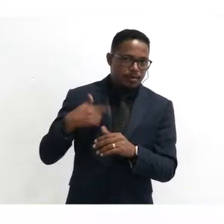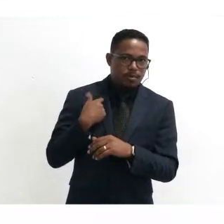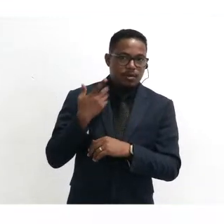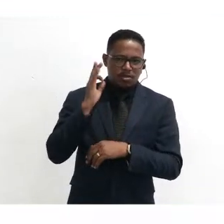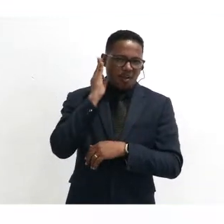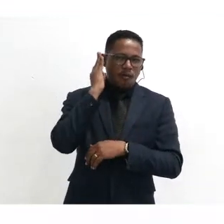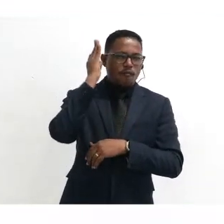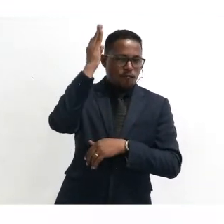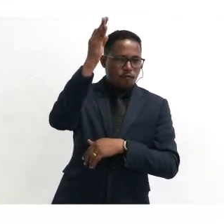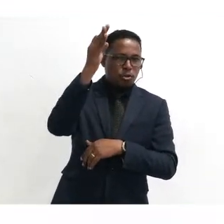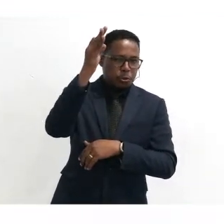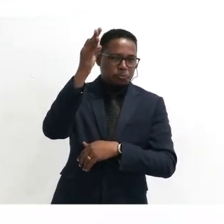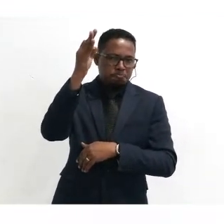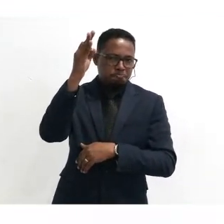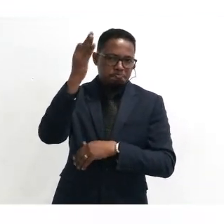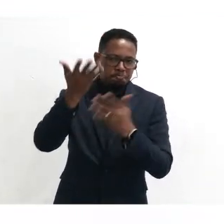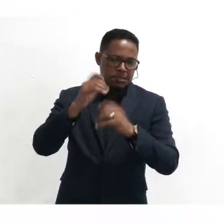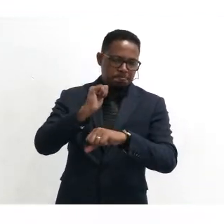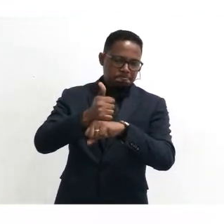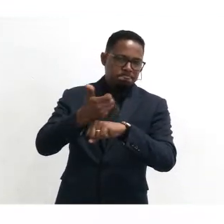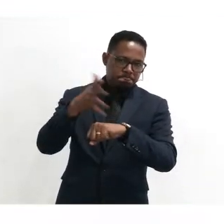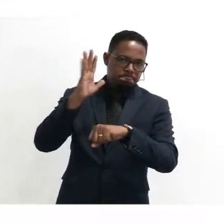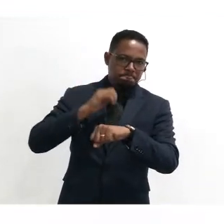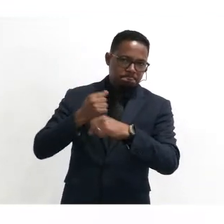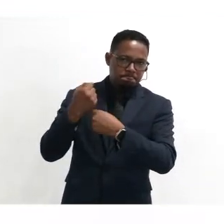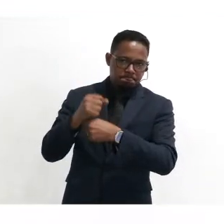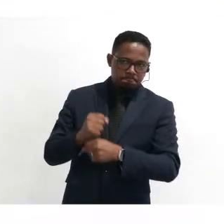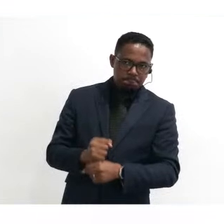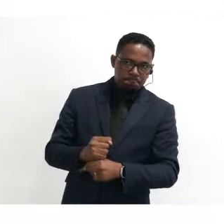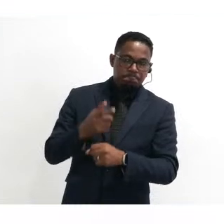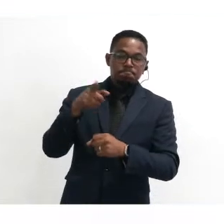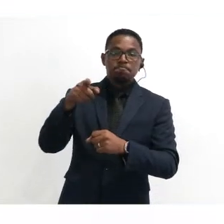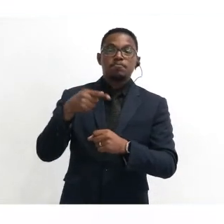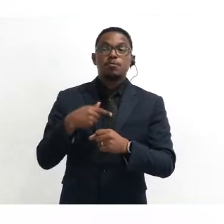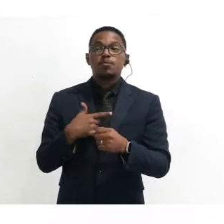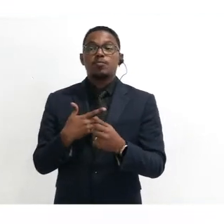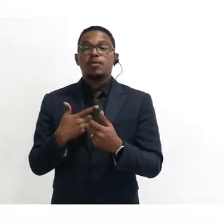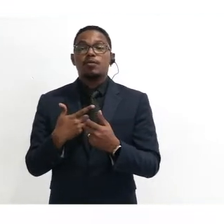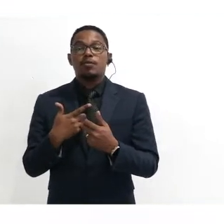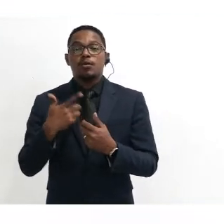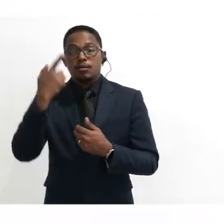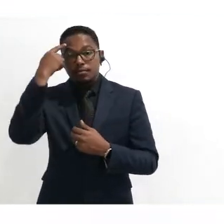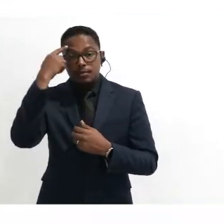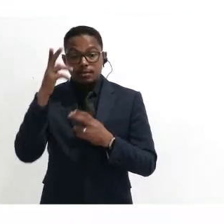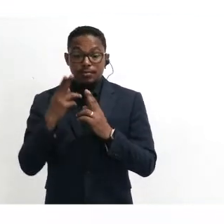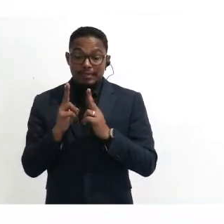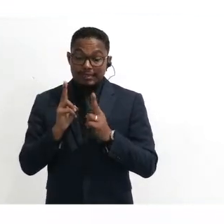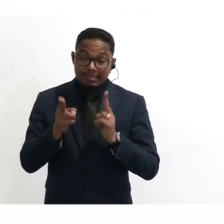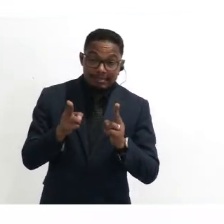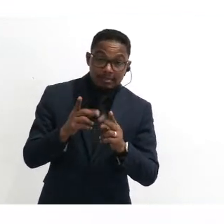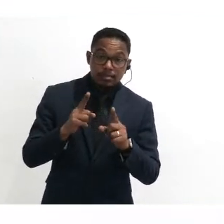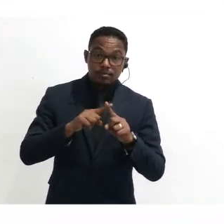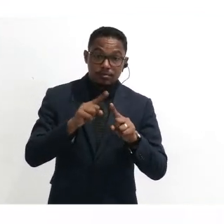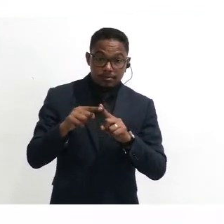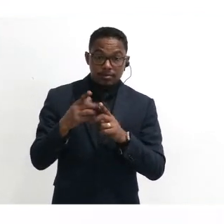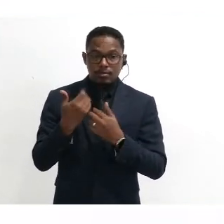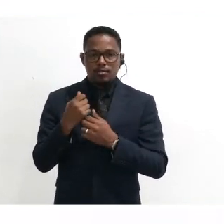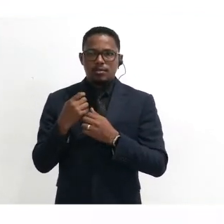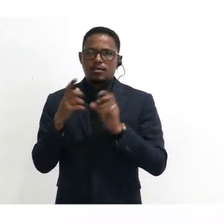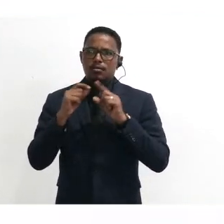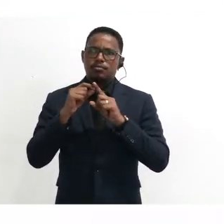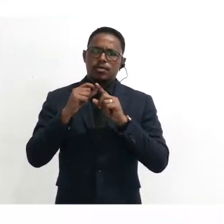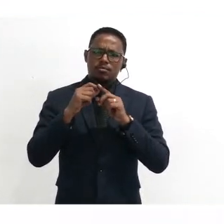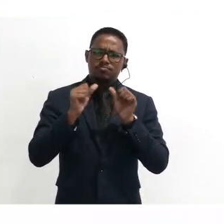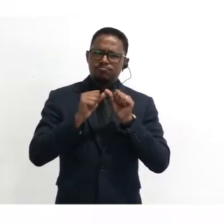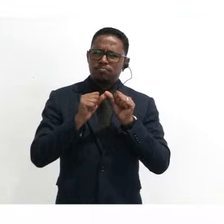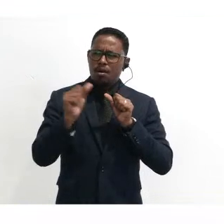you probably understand that for high-speed networks and long-distance networks for communication, oftentimes we